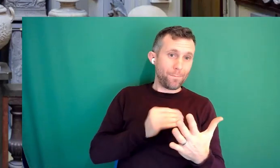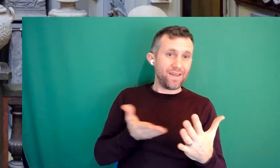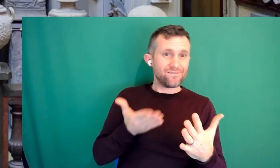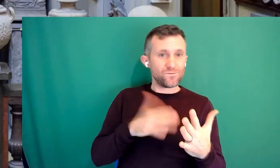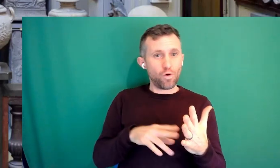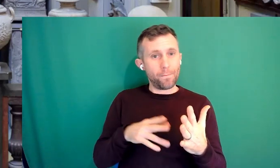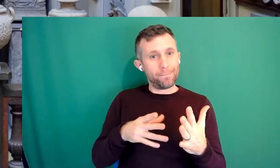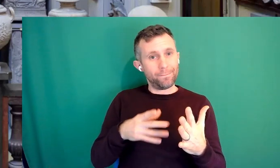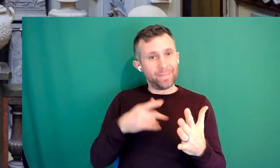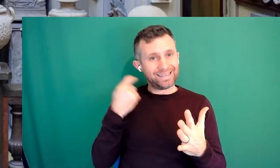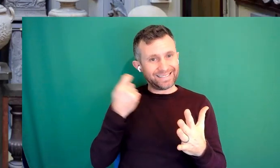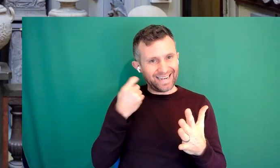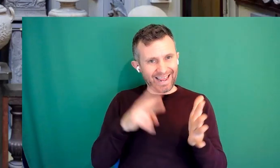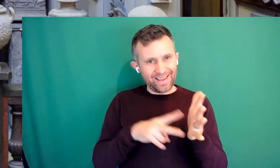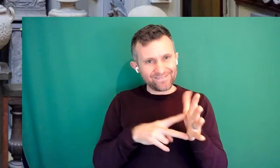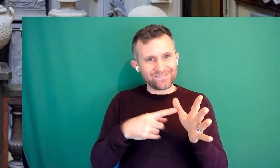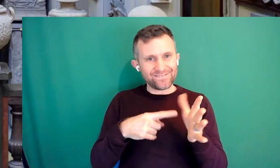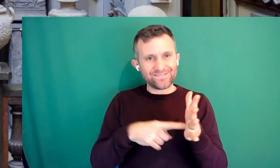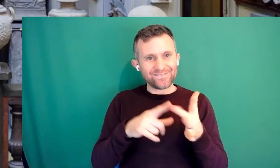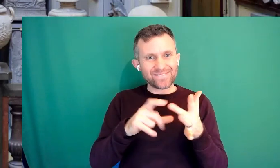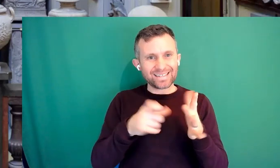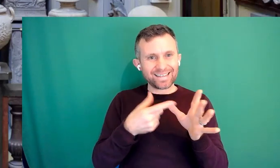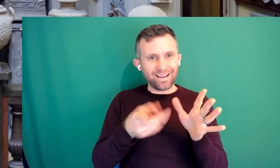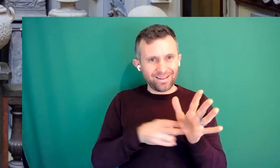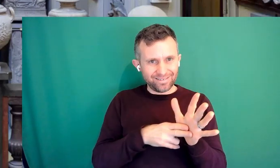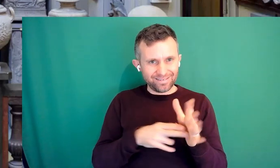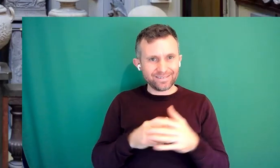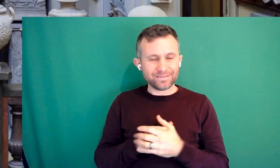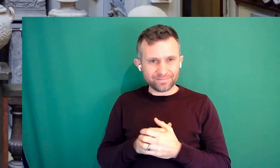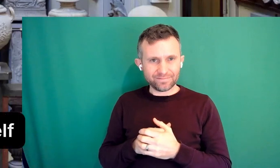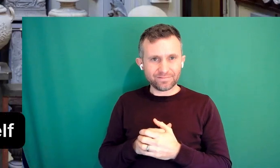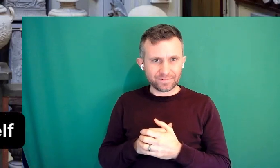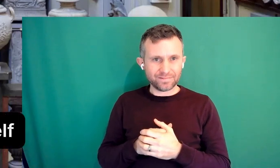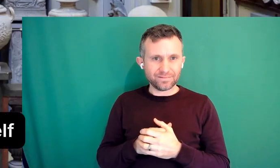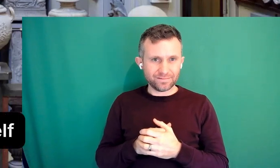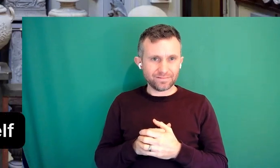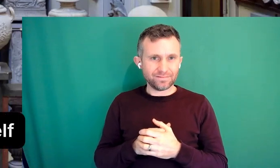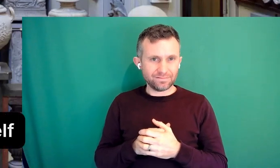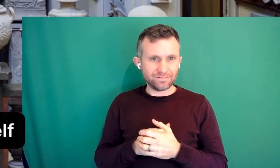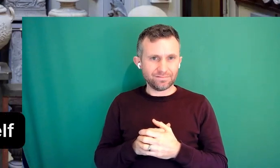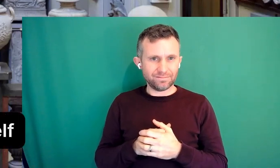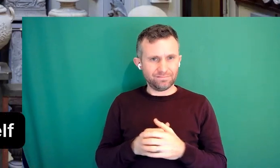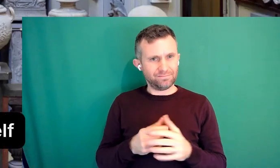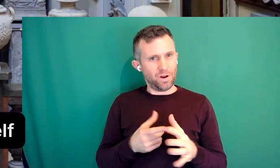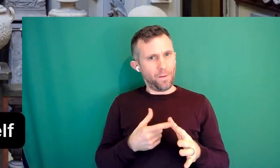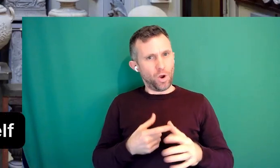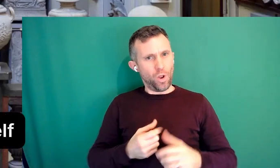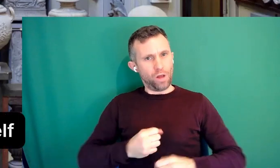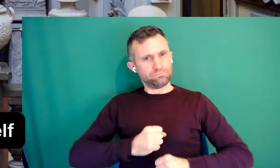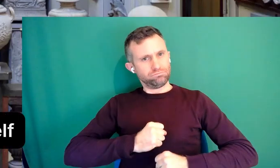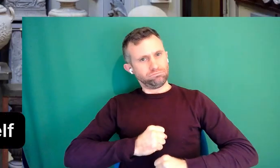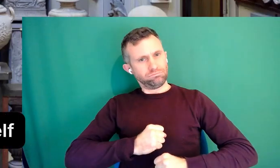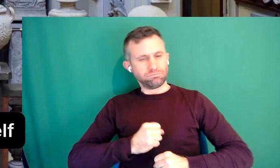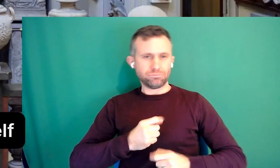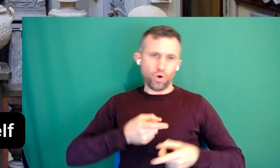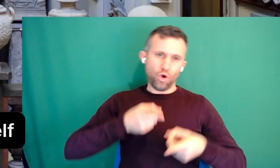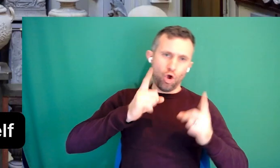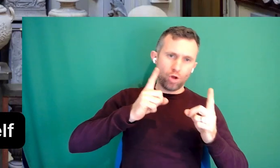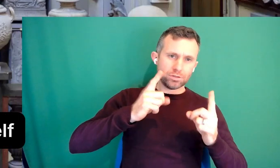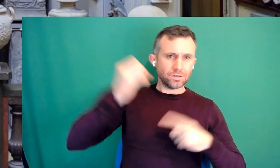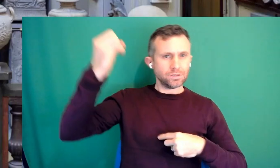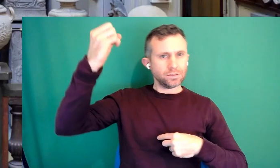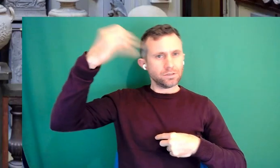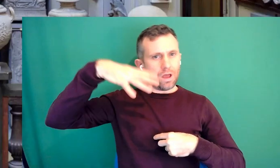when it was completed, that he had never created a final work, but I can't tell if it is Soane or Julius Caesar